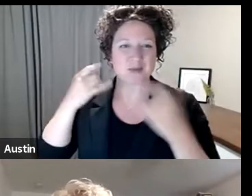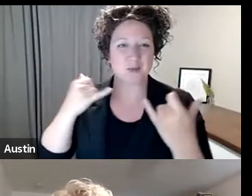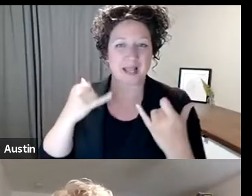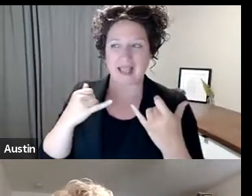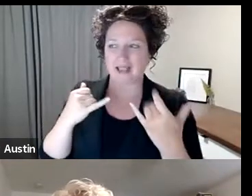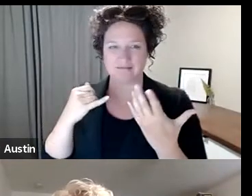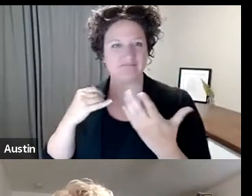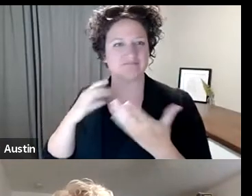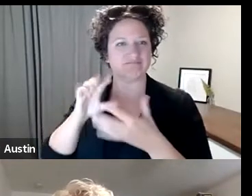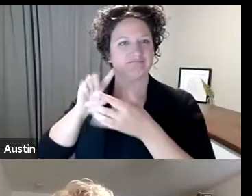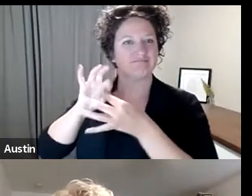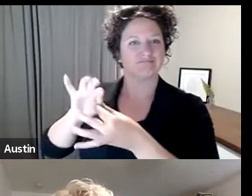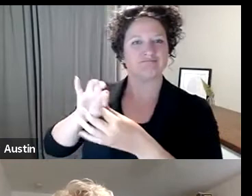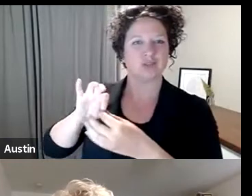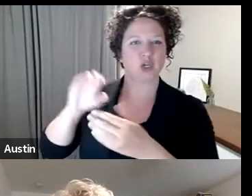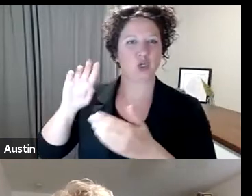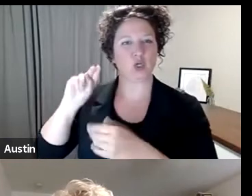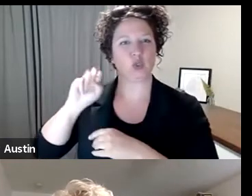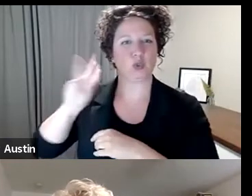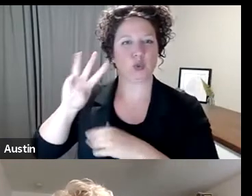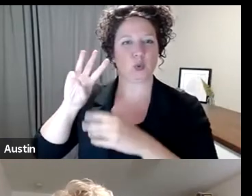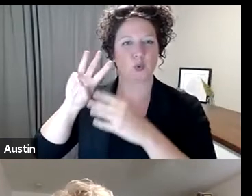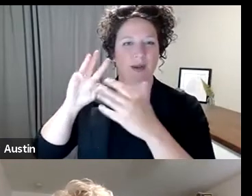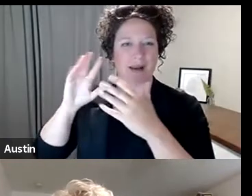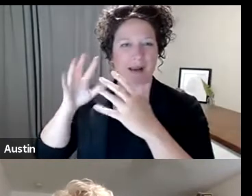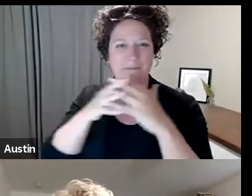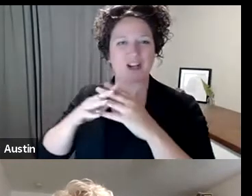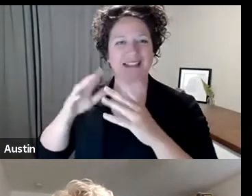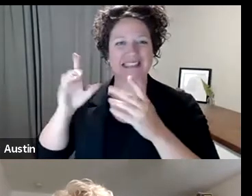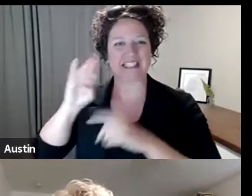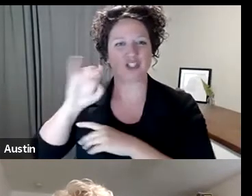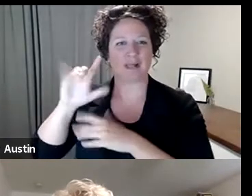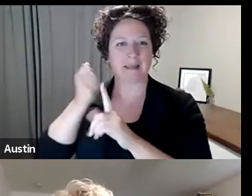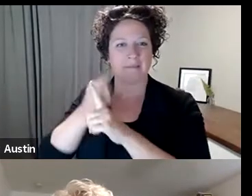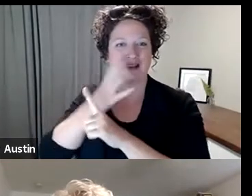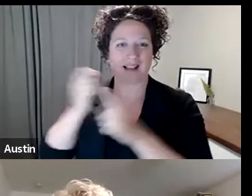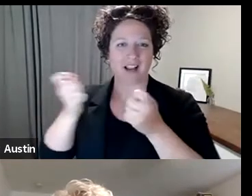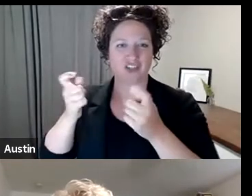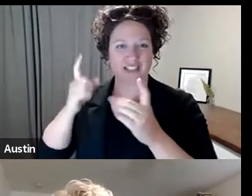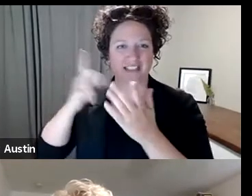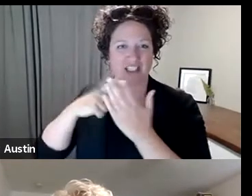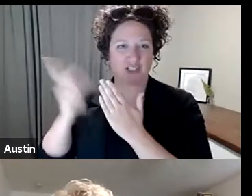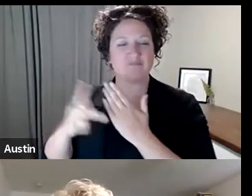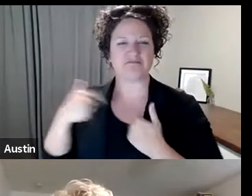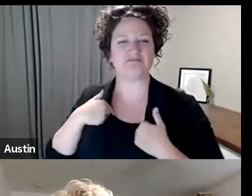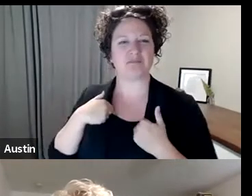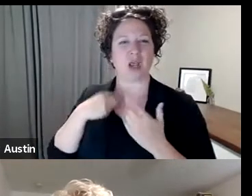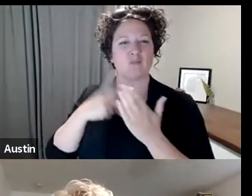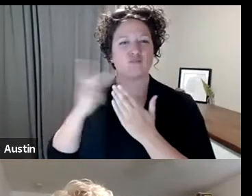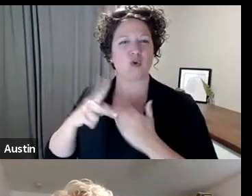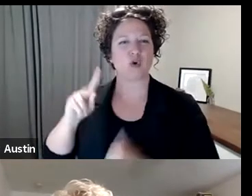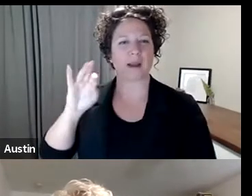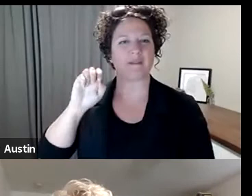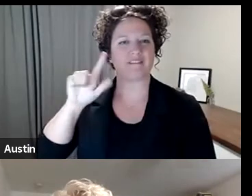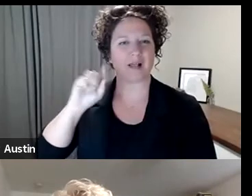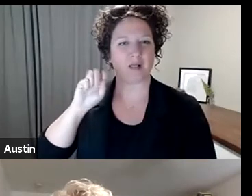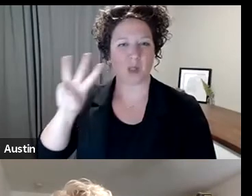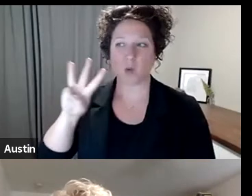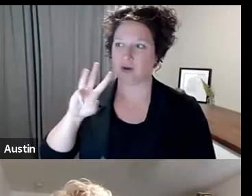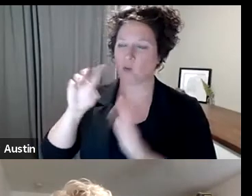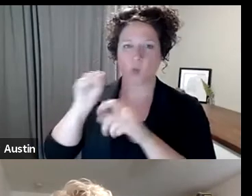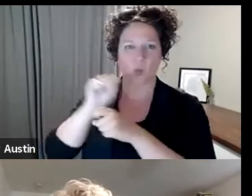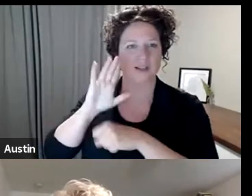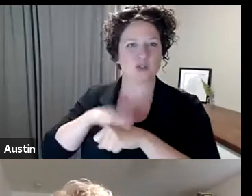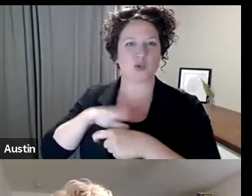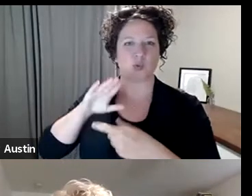behalf of New America's Digital Impact and Governance Initiative, where I am a program fellow working to identify best practices